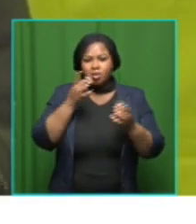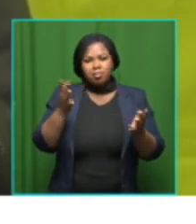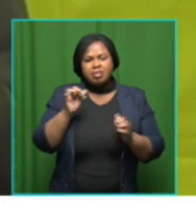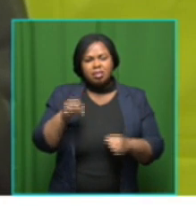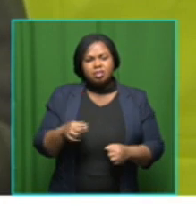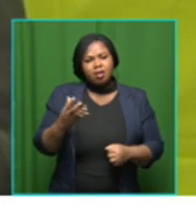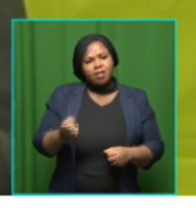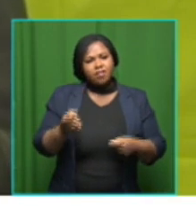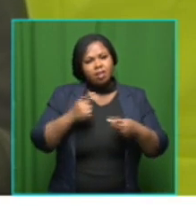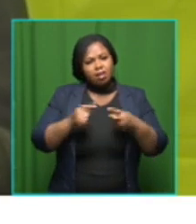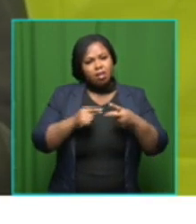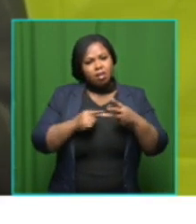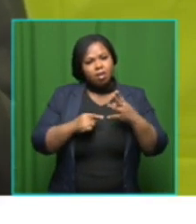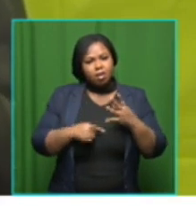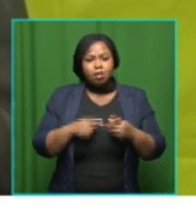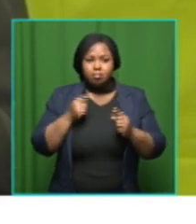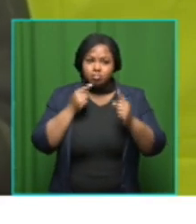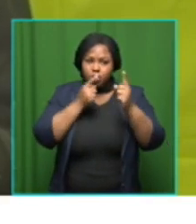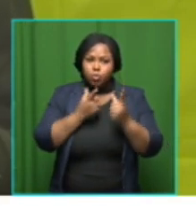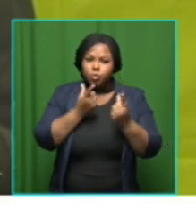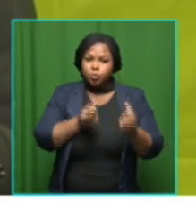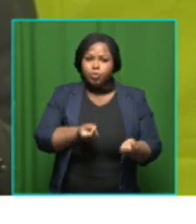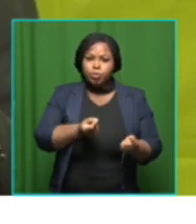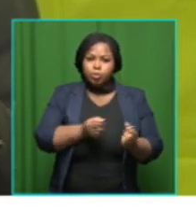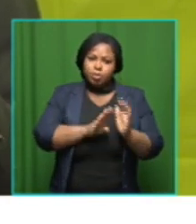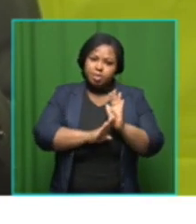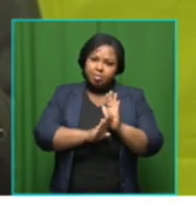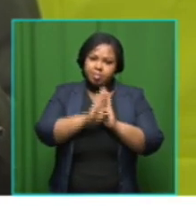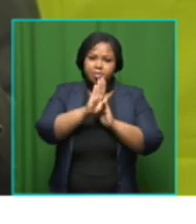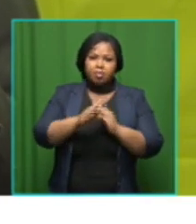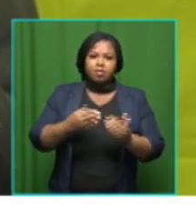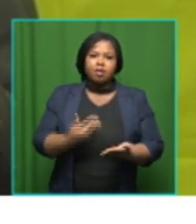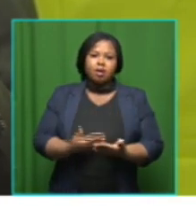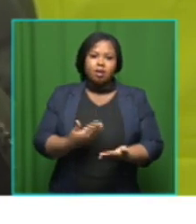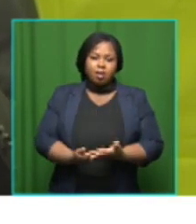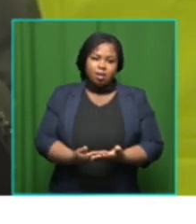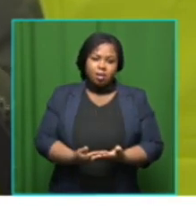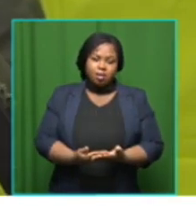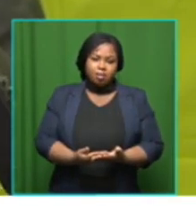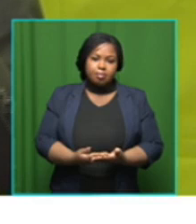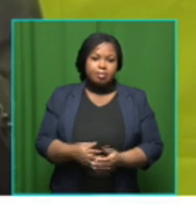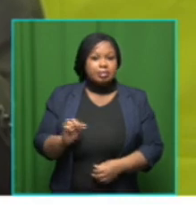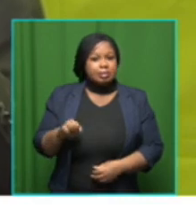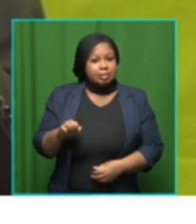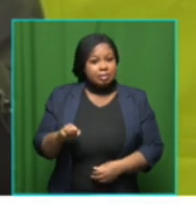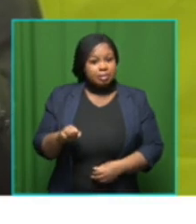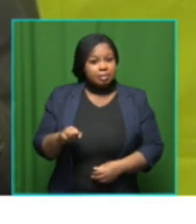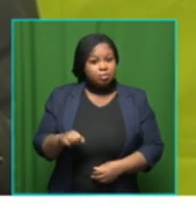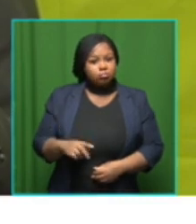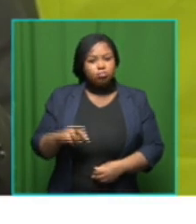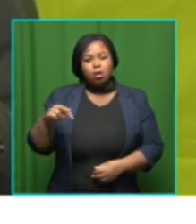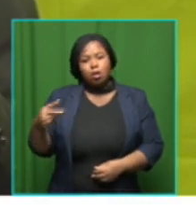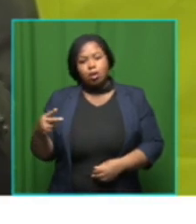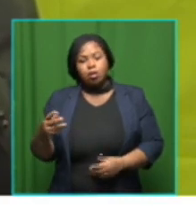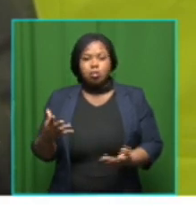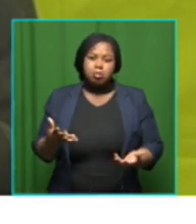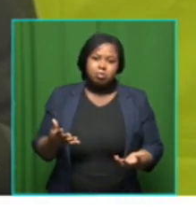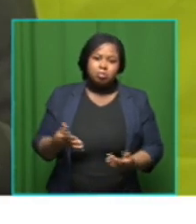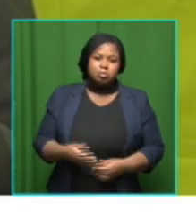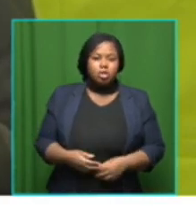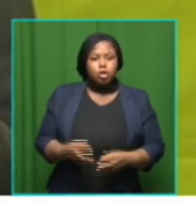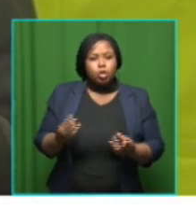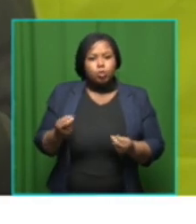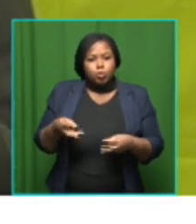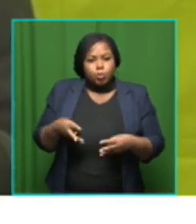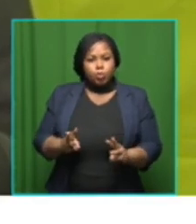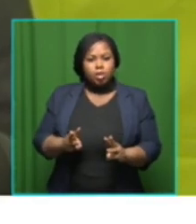of things that we will do that will improve on, and yes, some of them that there will be new ways, the new